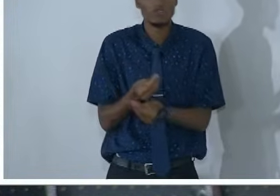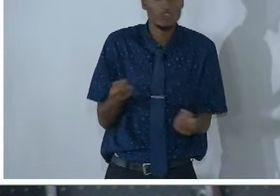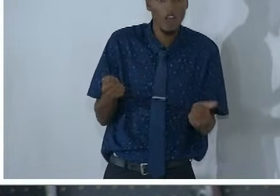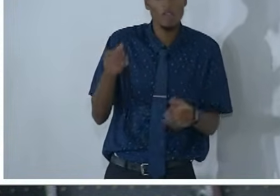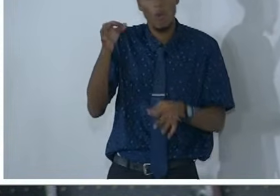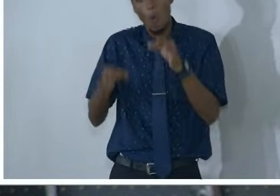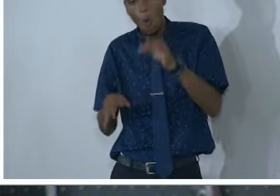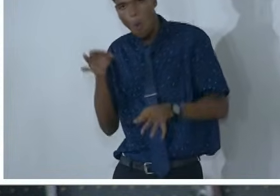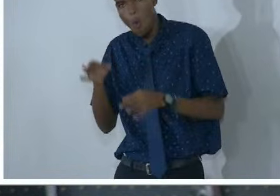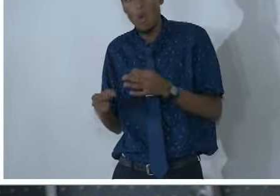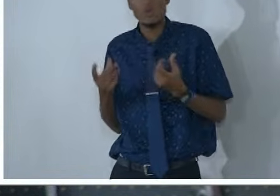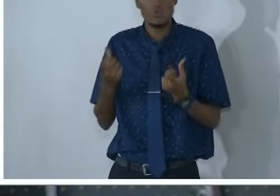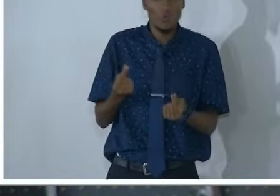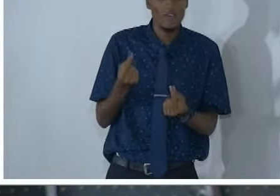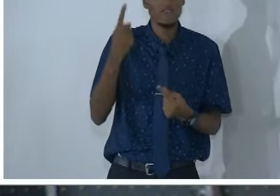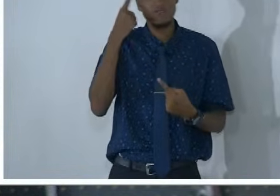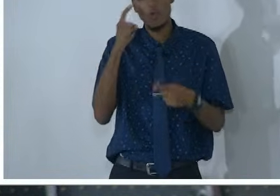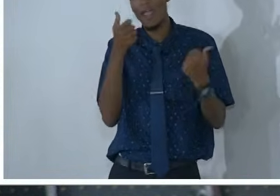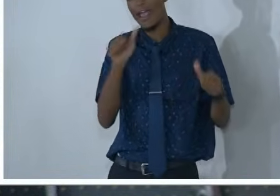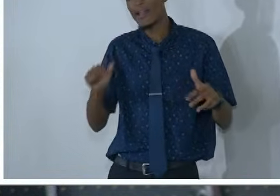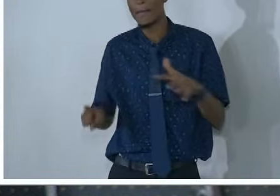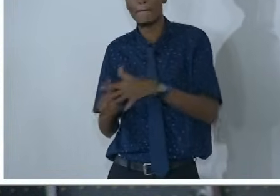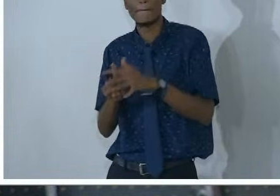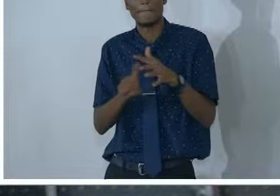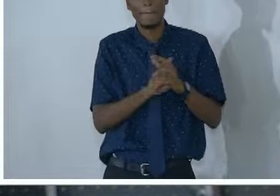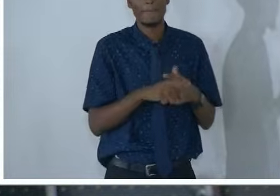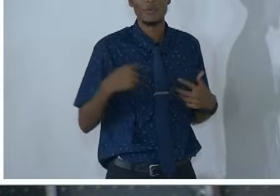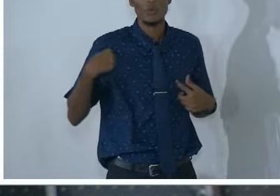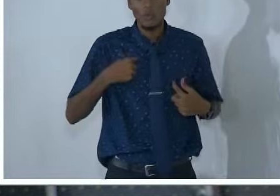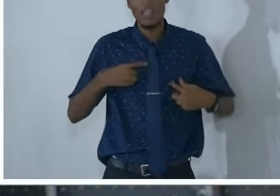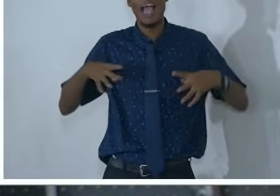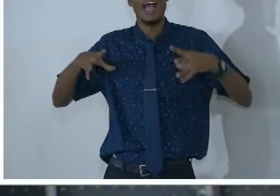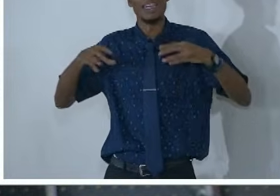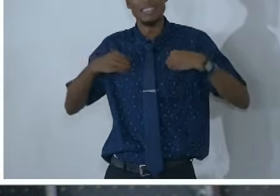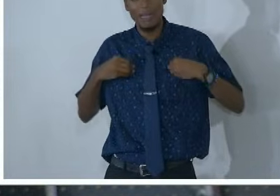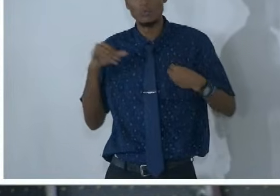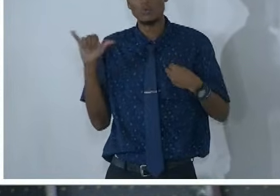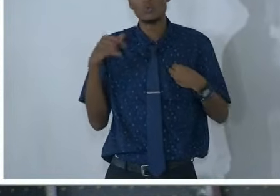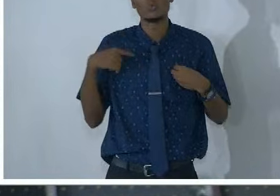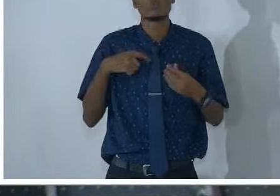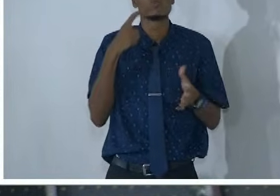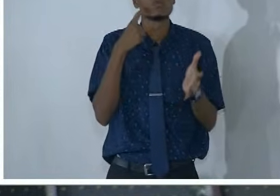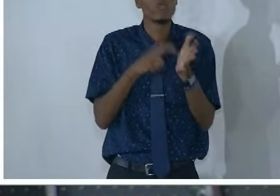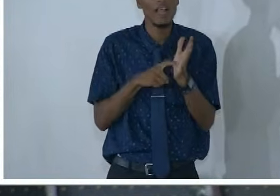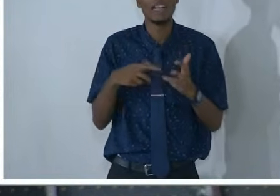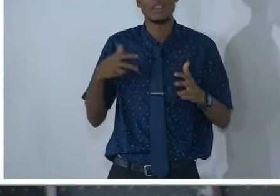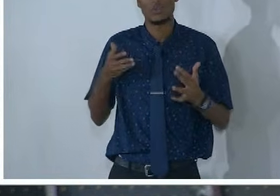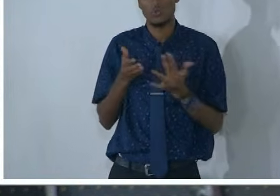a crisis. We accept and recognize